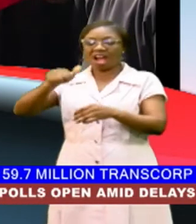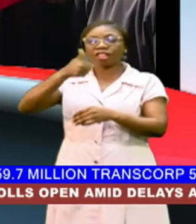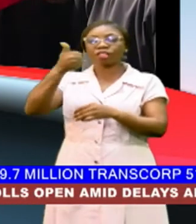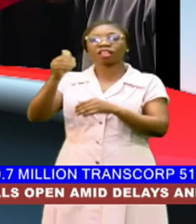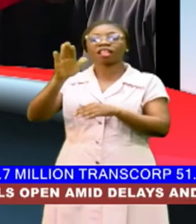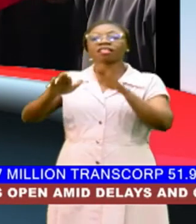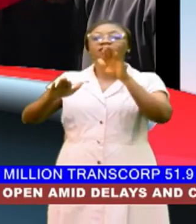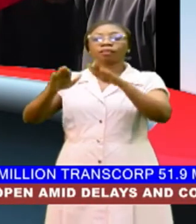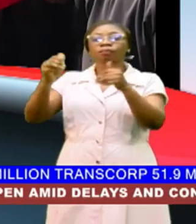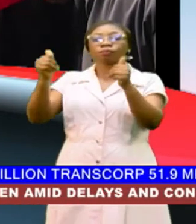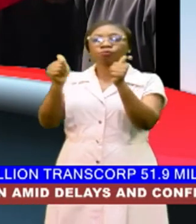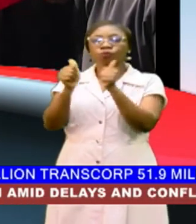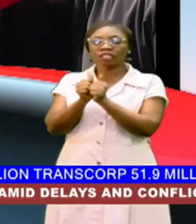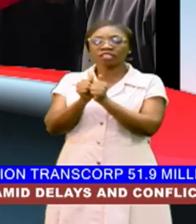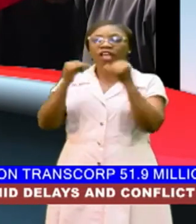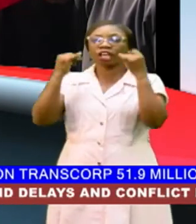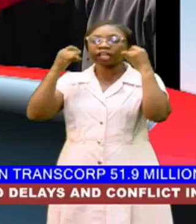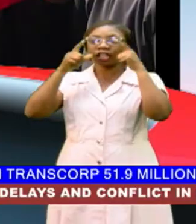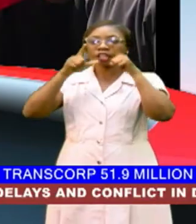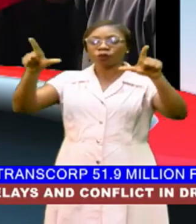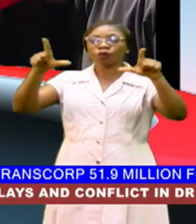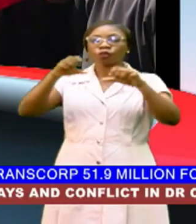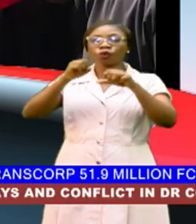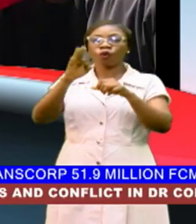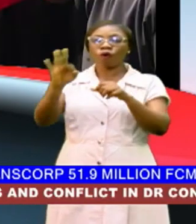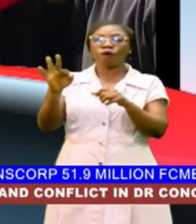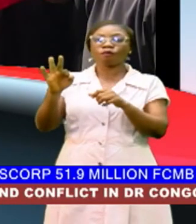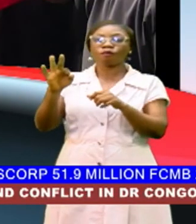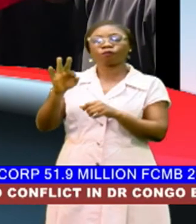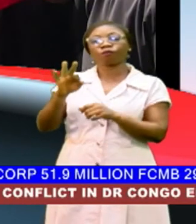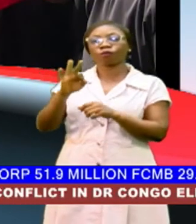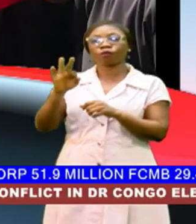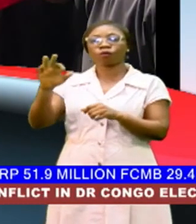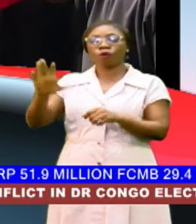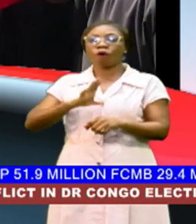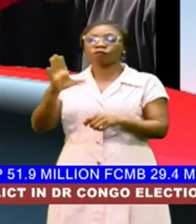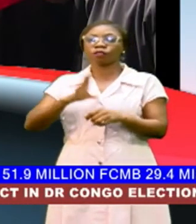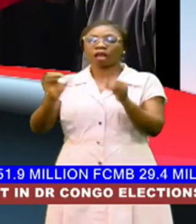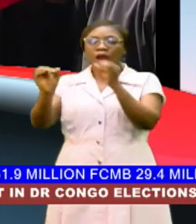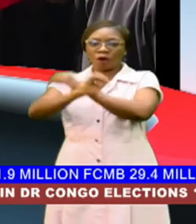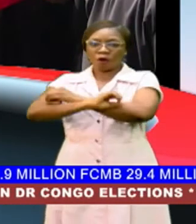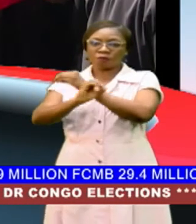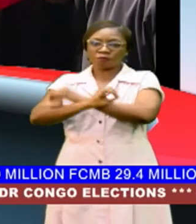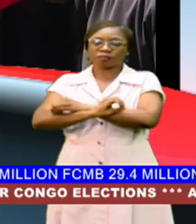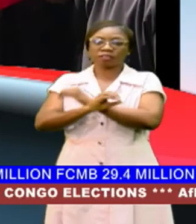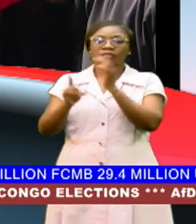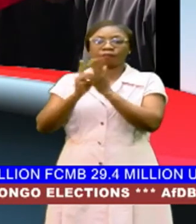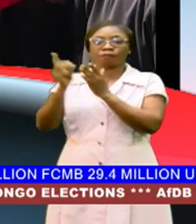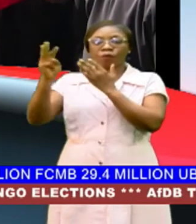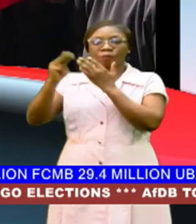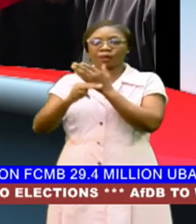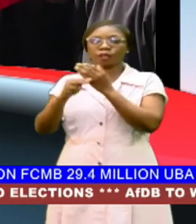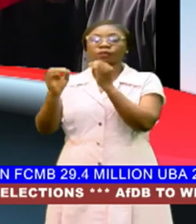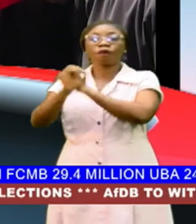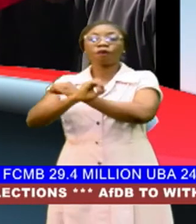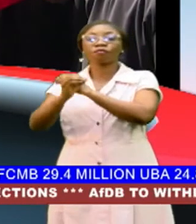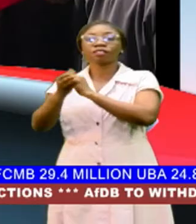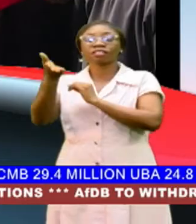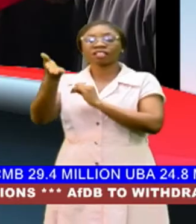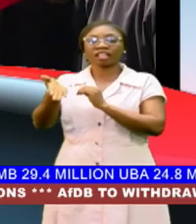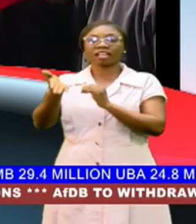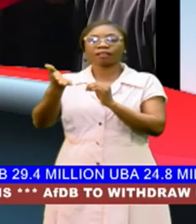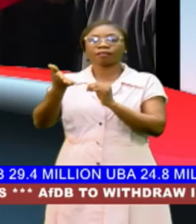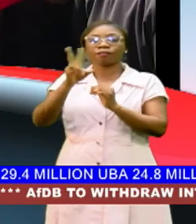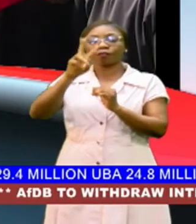inauguration of the corporate headquarters of the Small and Medium Enterprises Development Agency of Nigeria, SMEDEN. Vice President